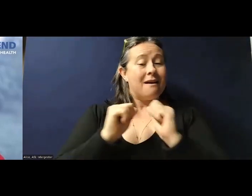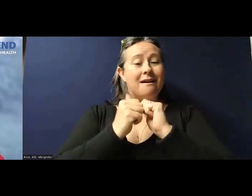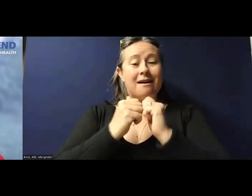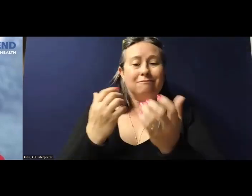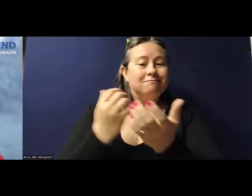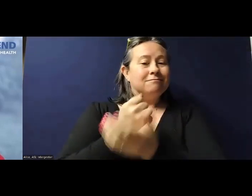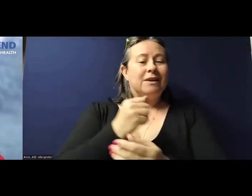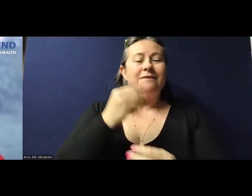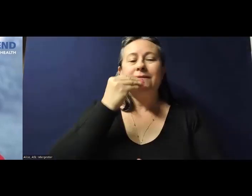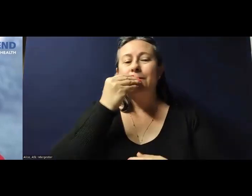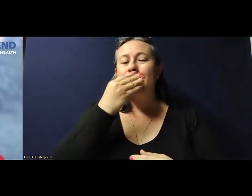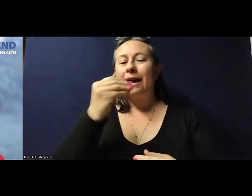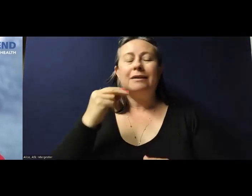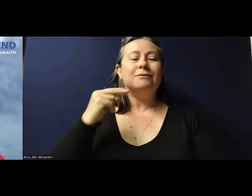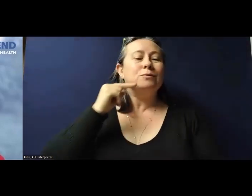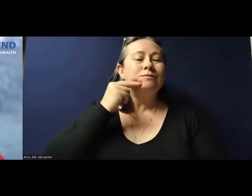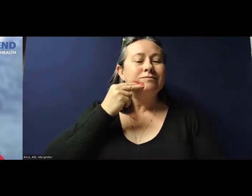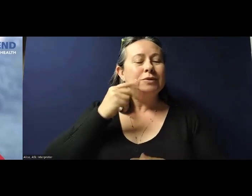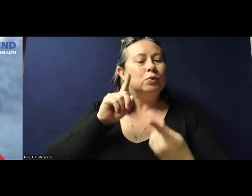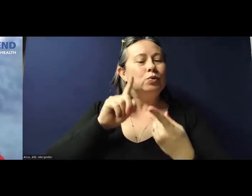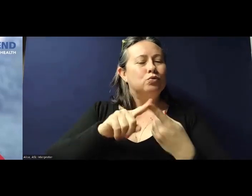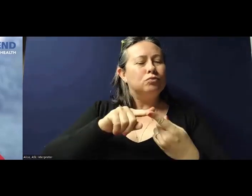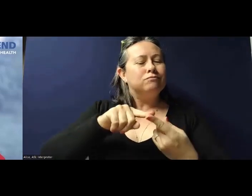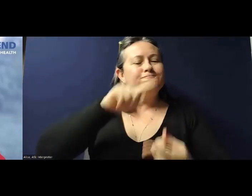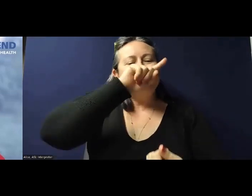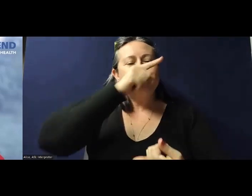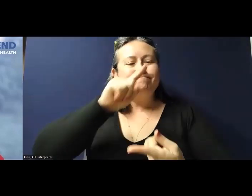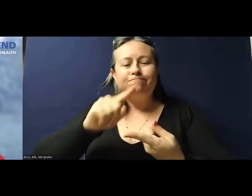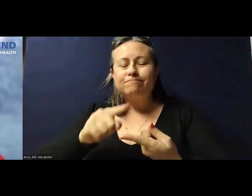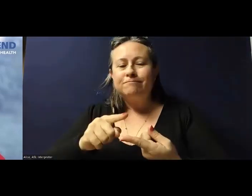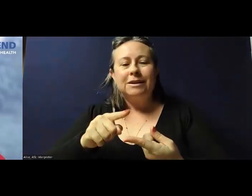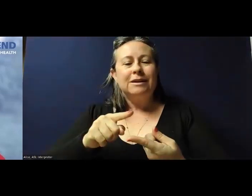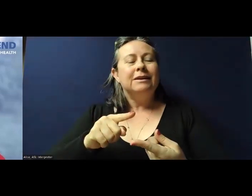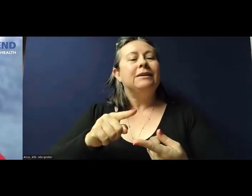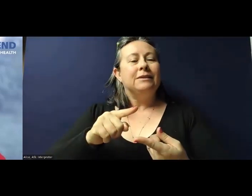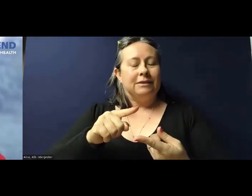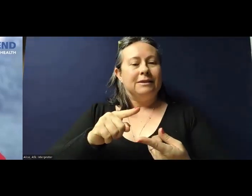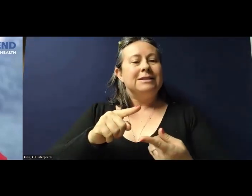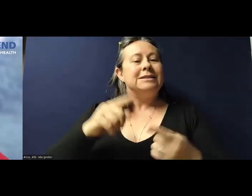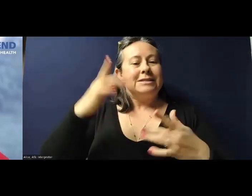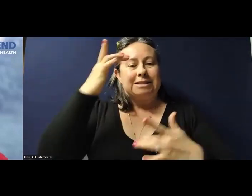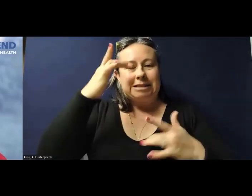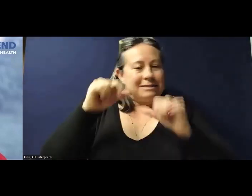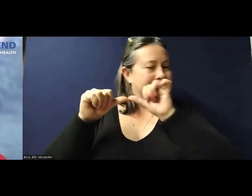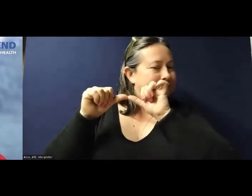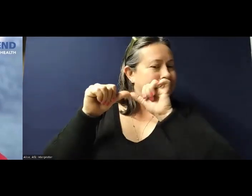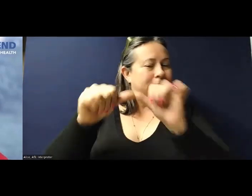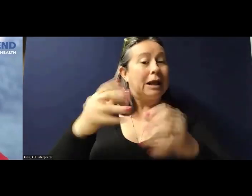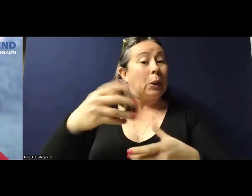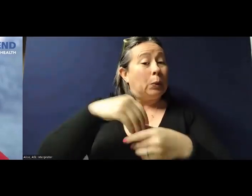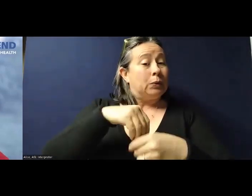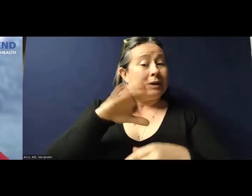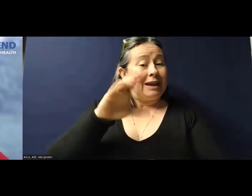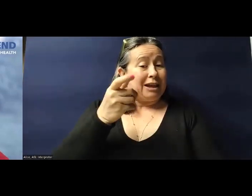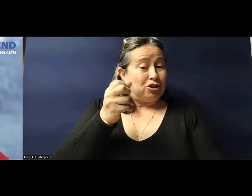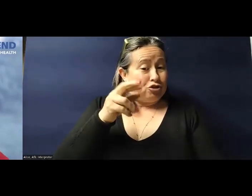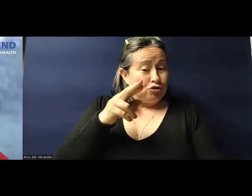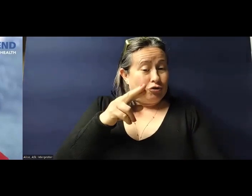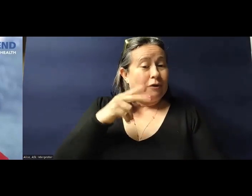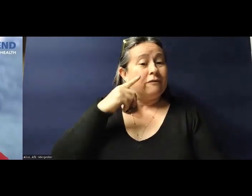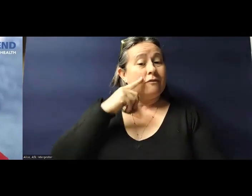to reduce the risk of diet-related chronic diseases, including cancer, especially in historically